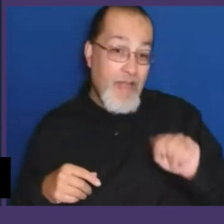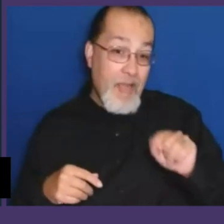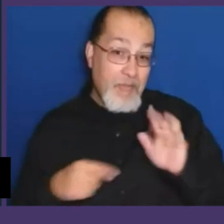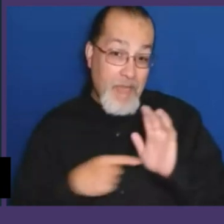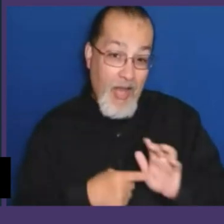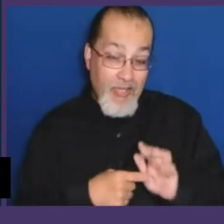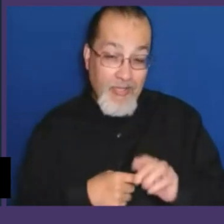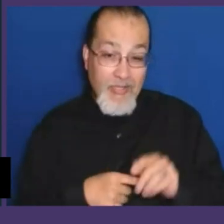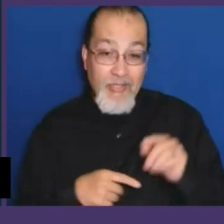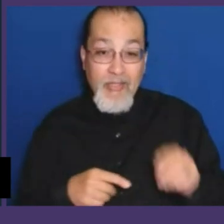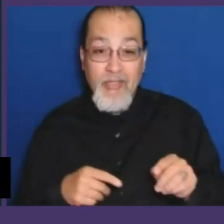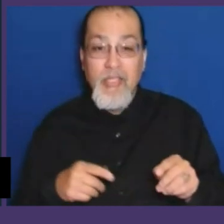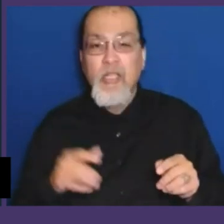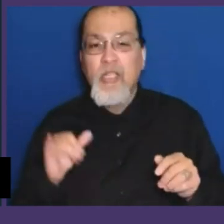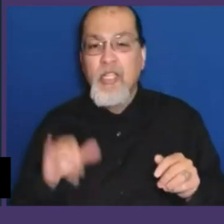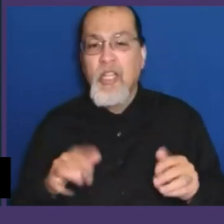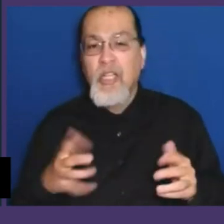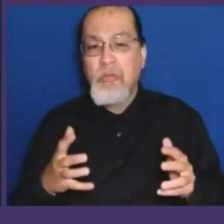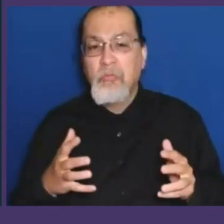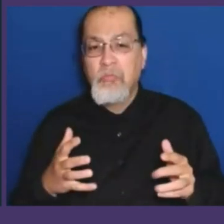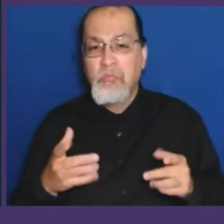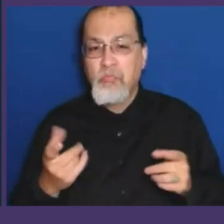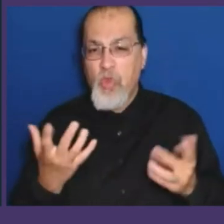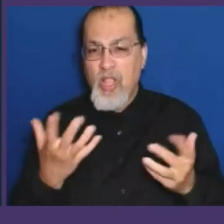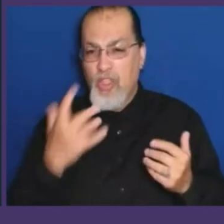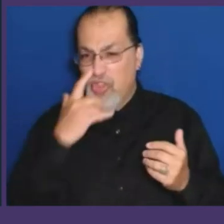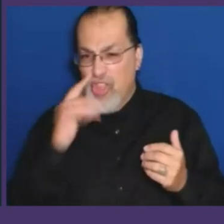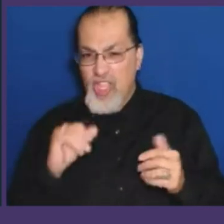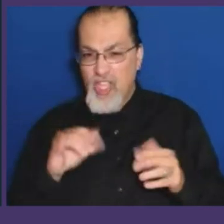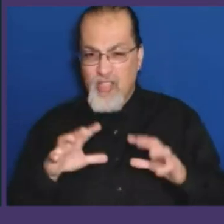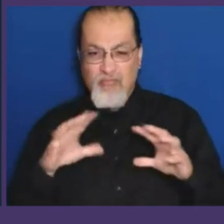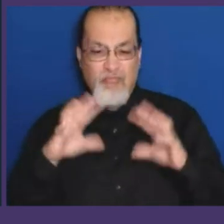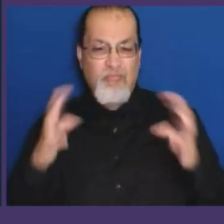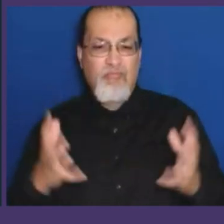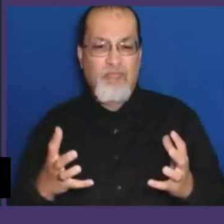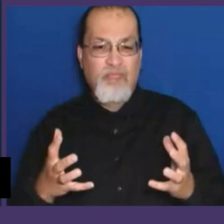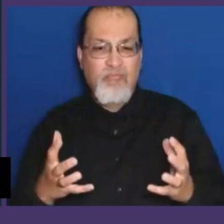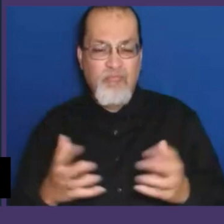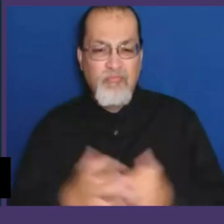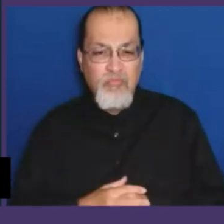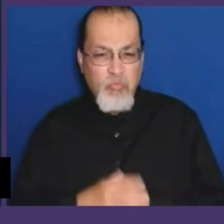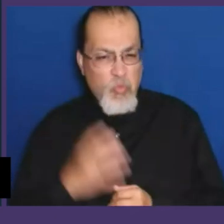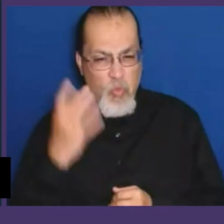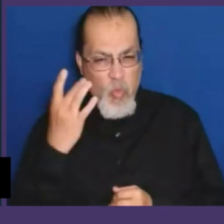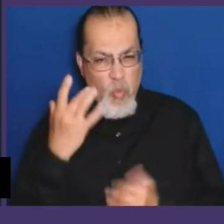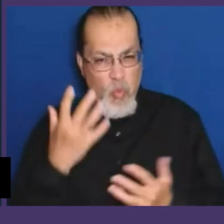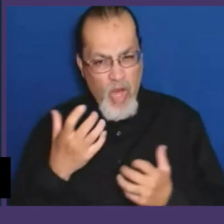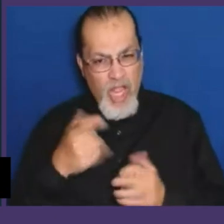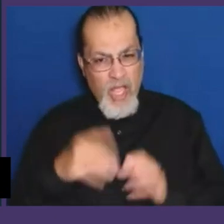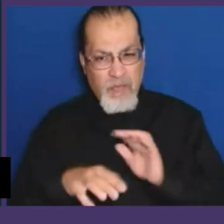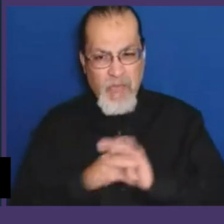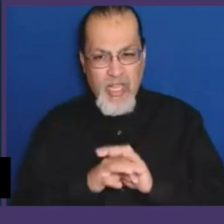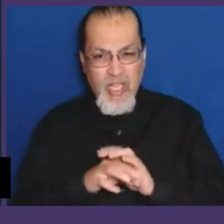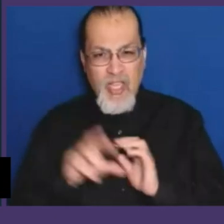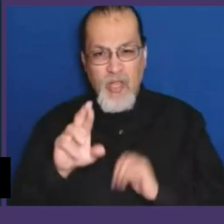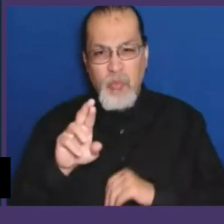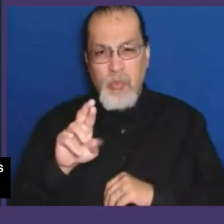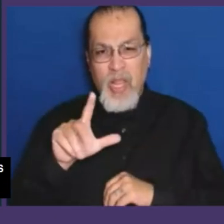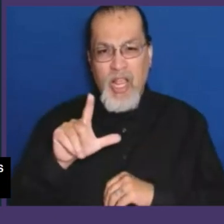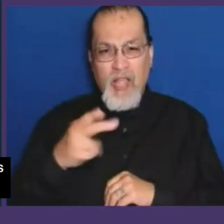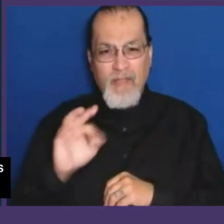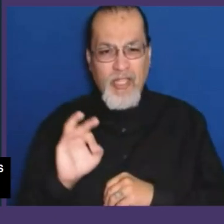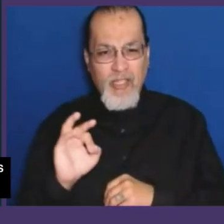Now, why would you want to do RLHF? So one answer that is kind of not that exciting is that it just works better. So this comes from the InstructGPT